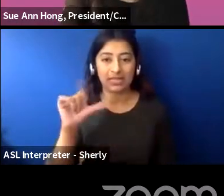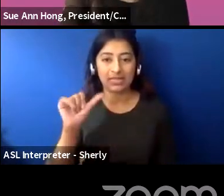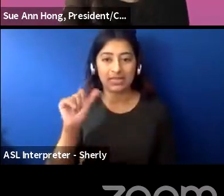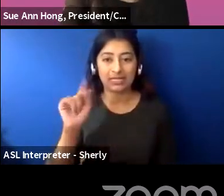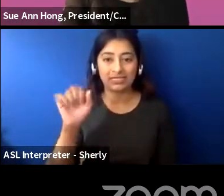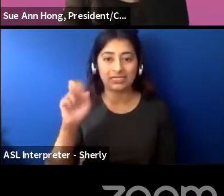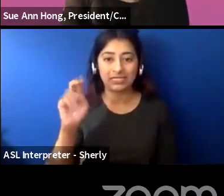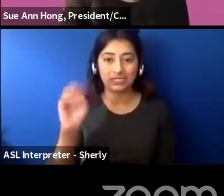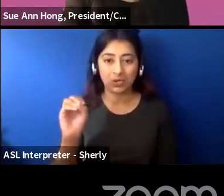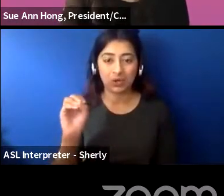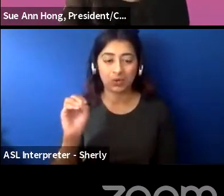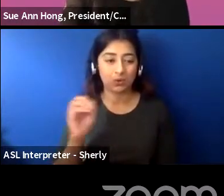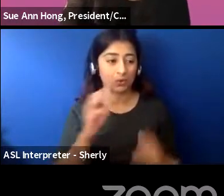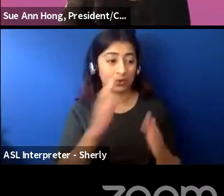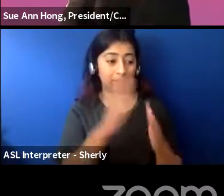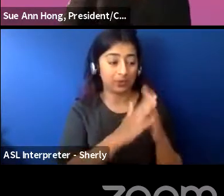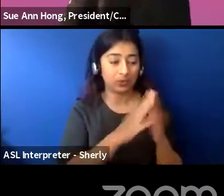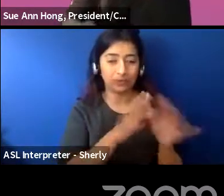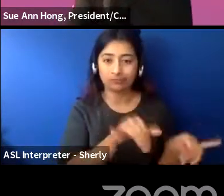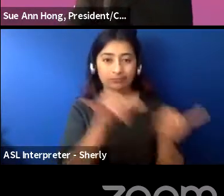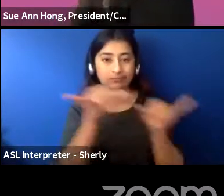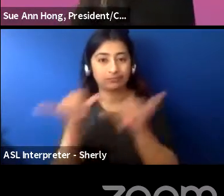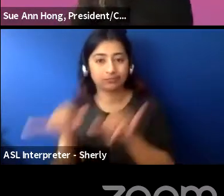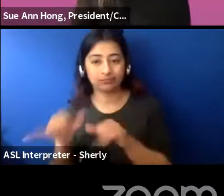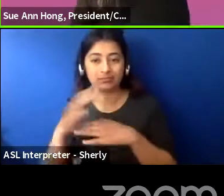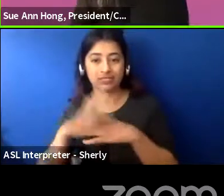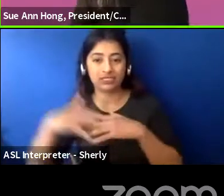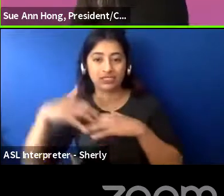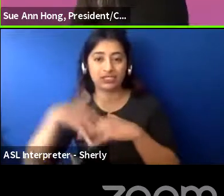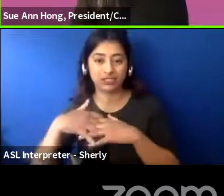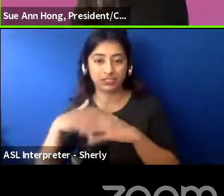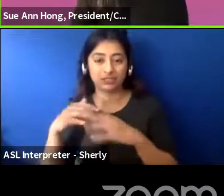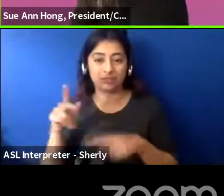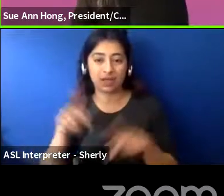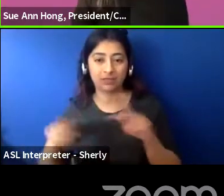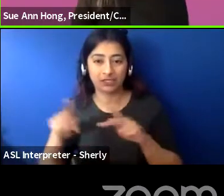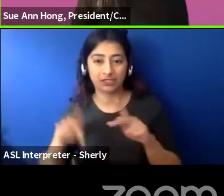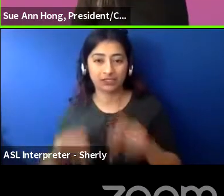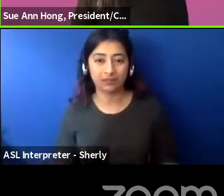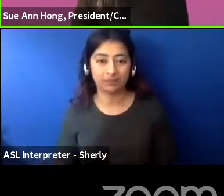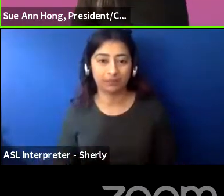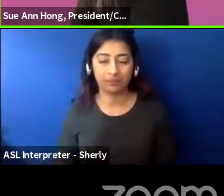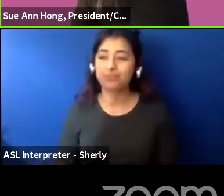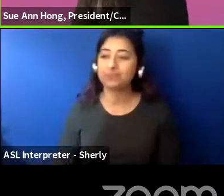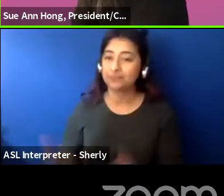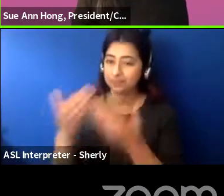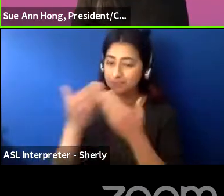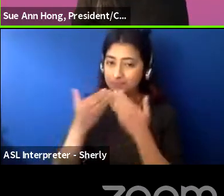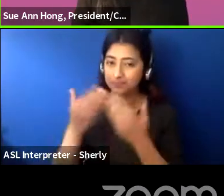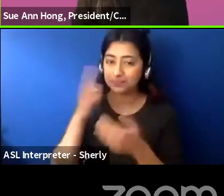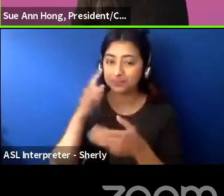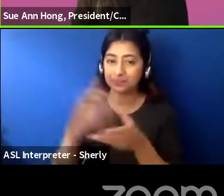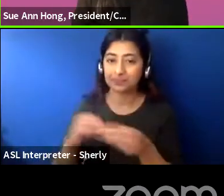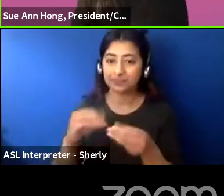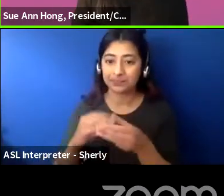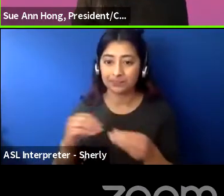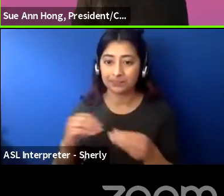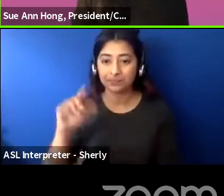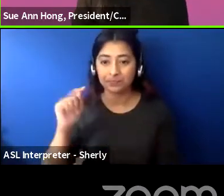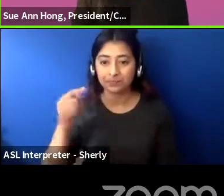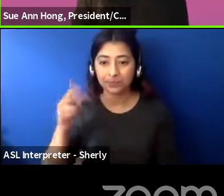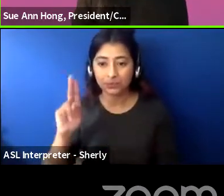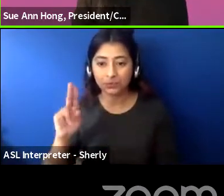the Indigenous population too. Thanks for sharing that. And by the way, I think too shared in the chat